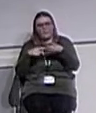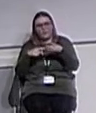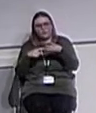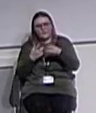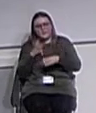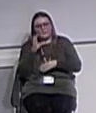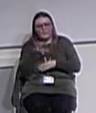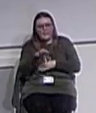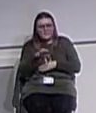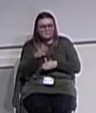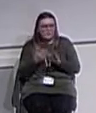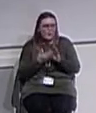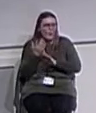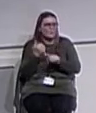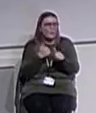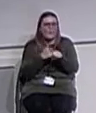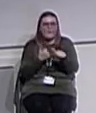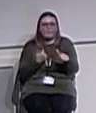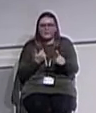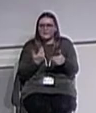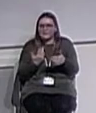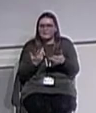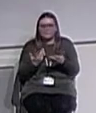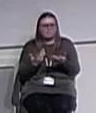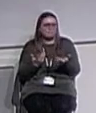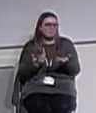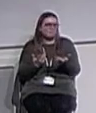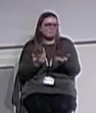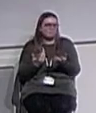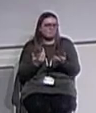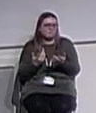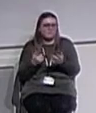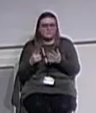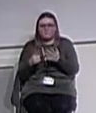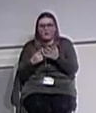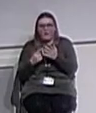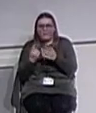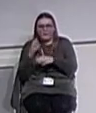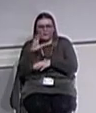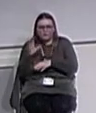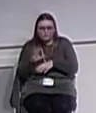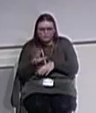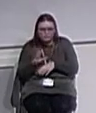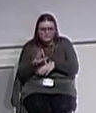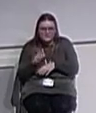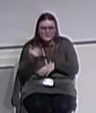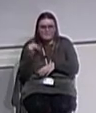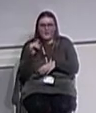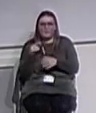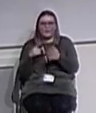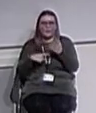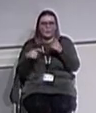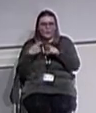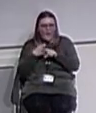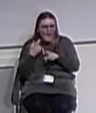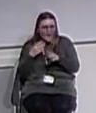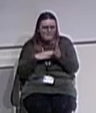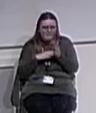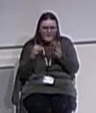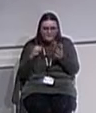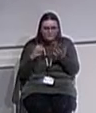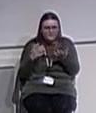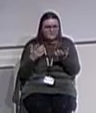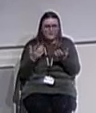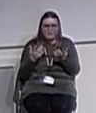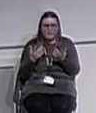placement in a company that could be in another country. It could be in Manchester. It could be in the UK somewhere. And you have that